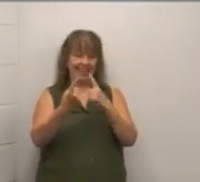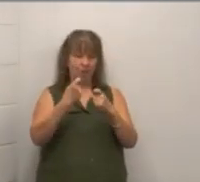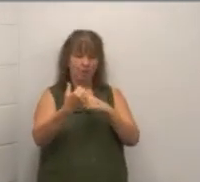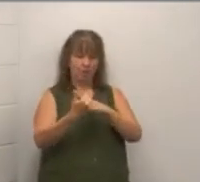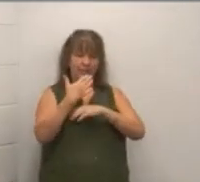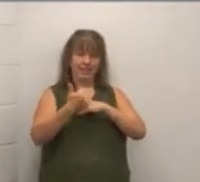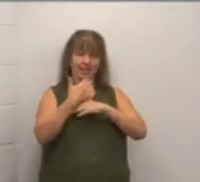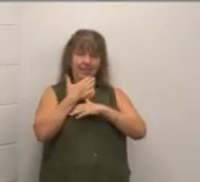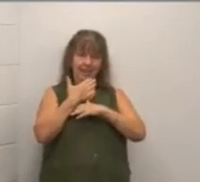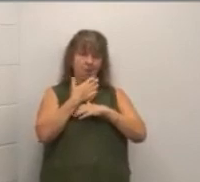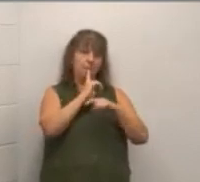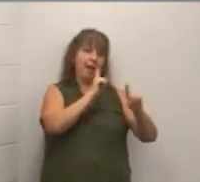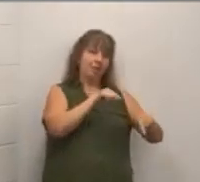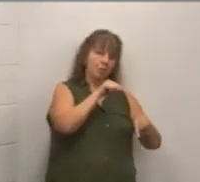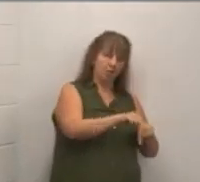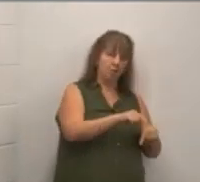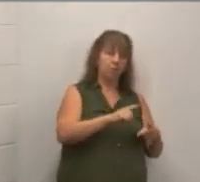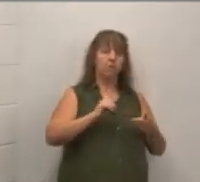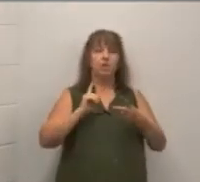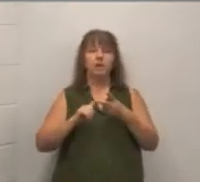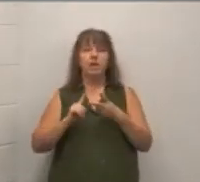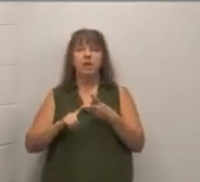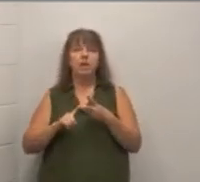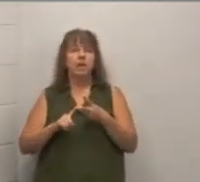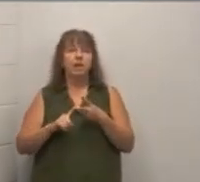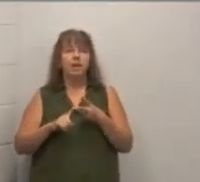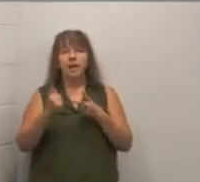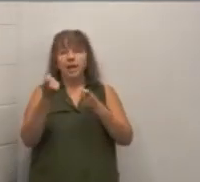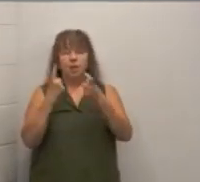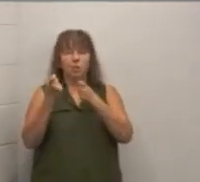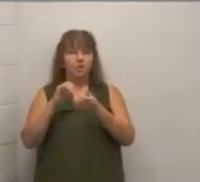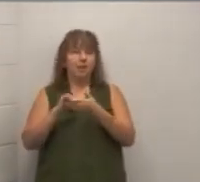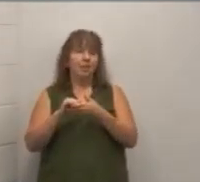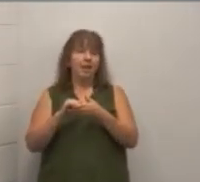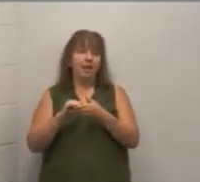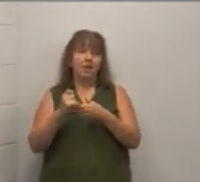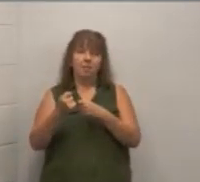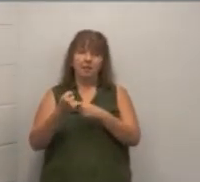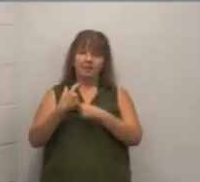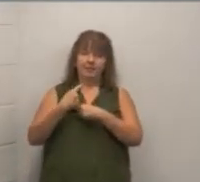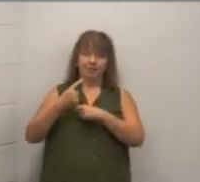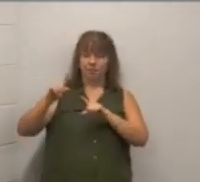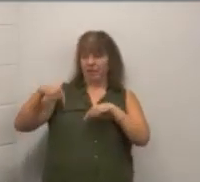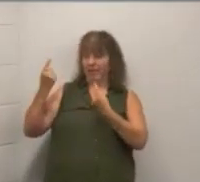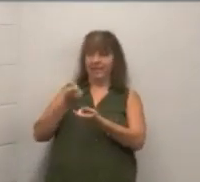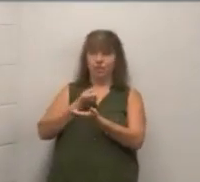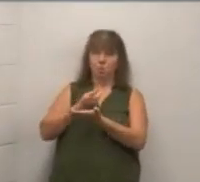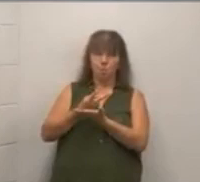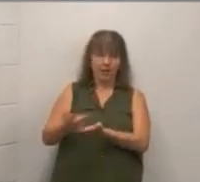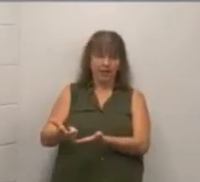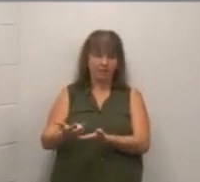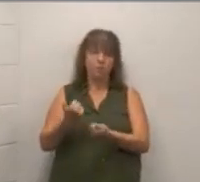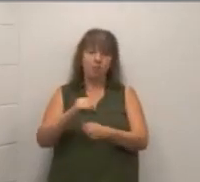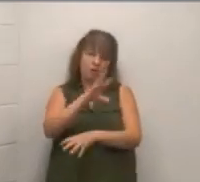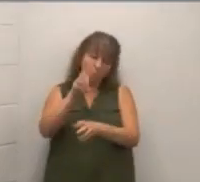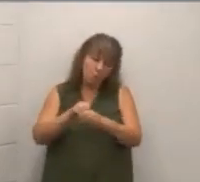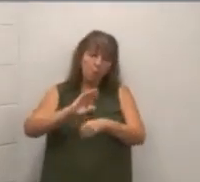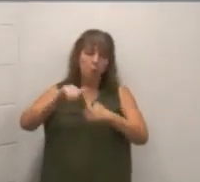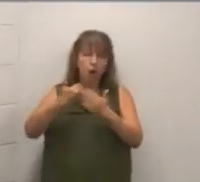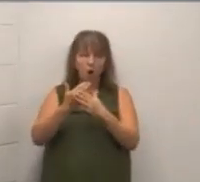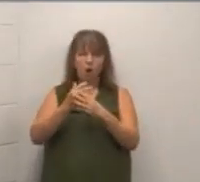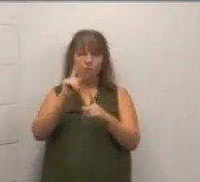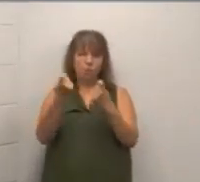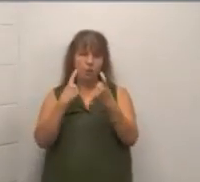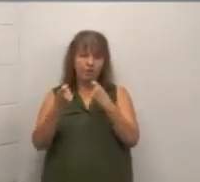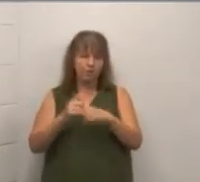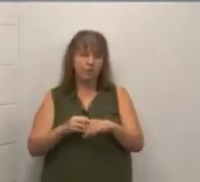last 2 days. We've also submitted the questions that have been asked for the last several weeks. We're doing our diligence.